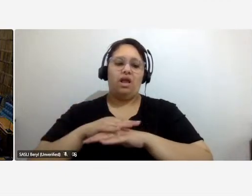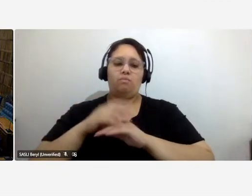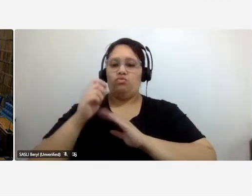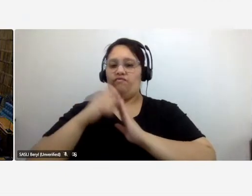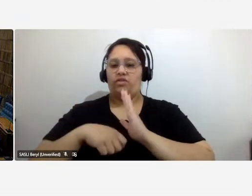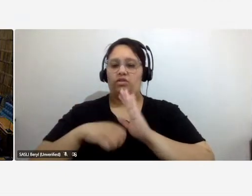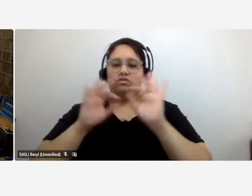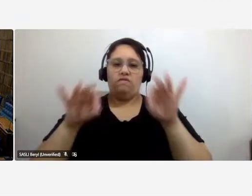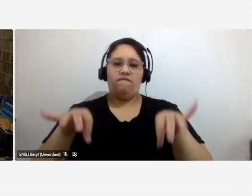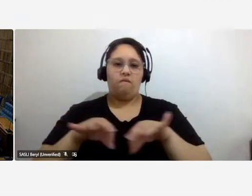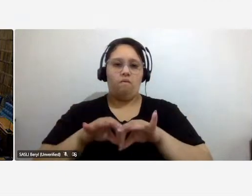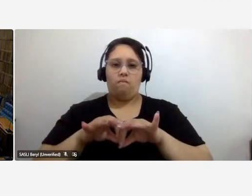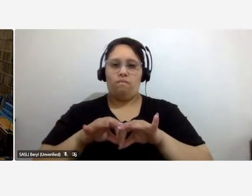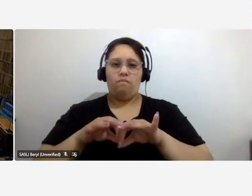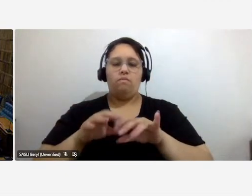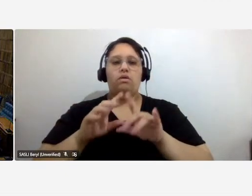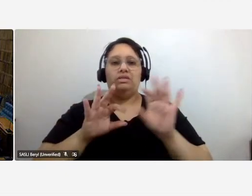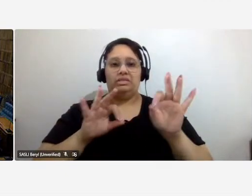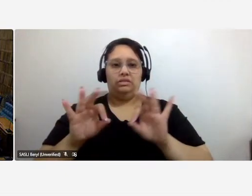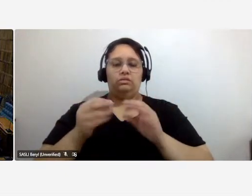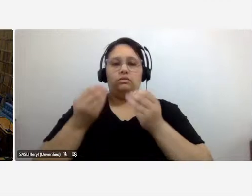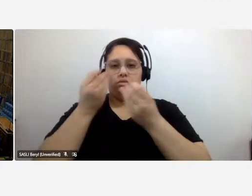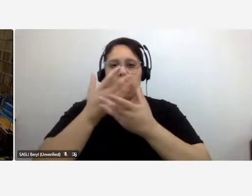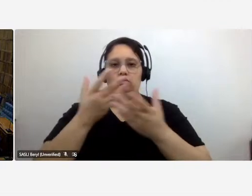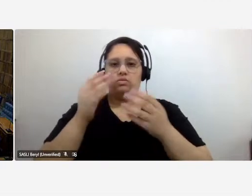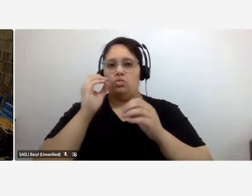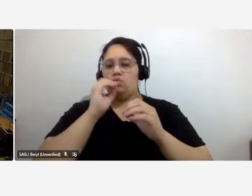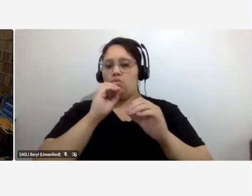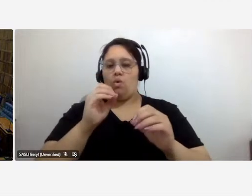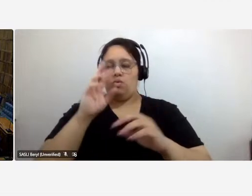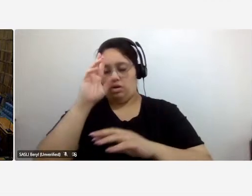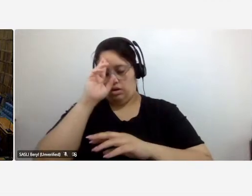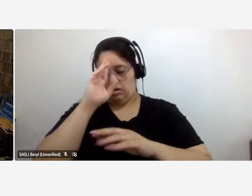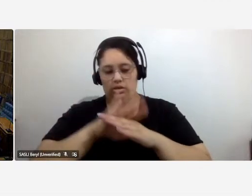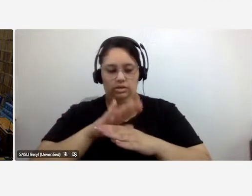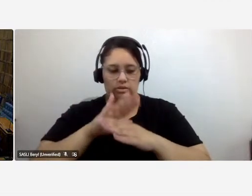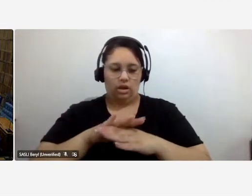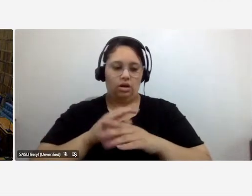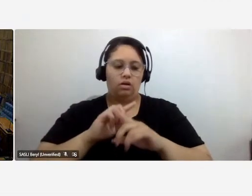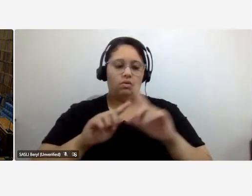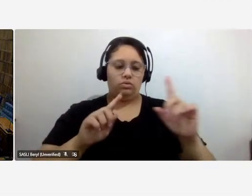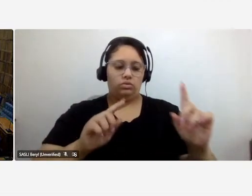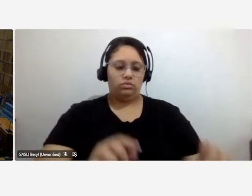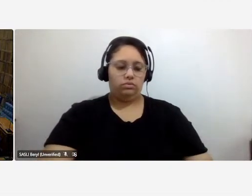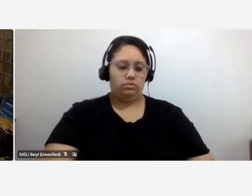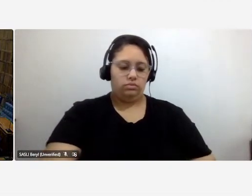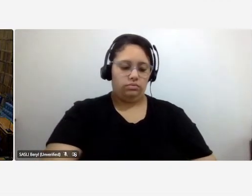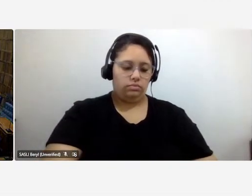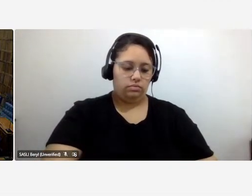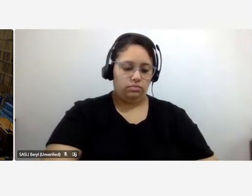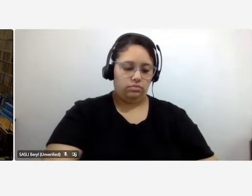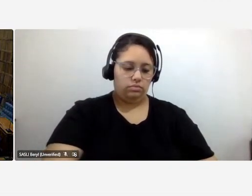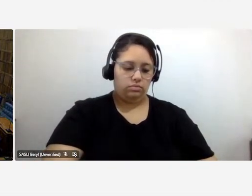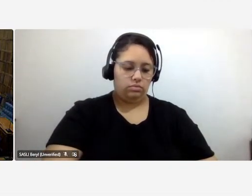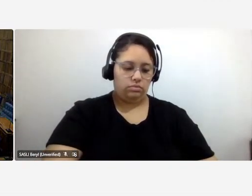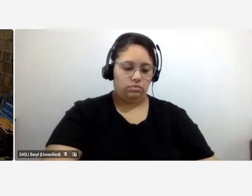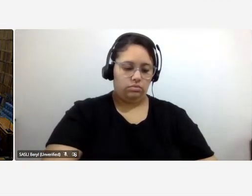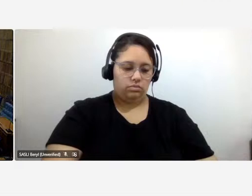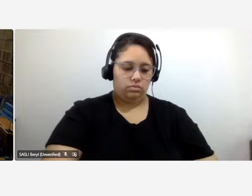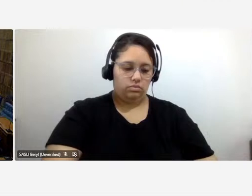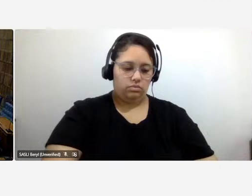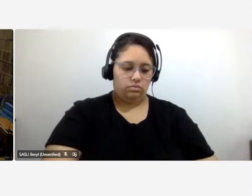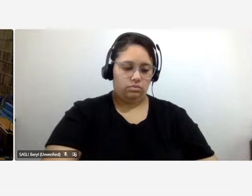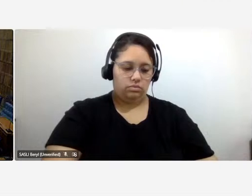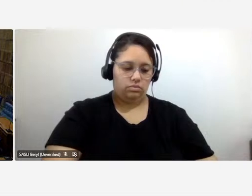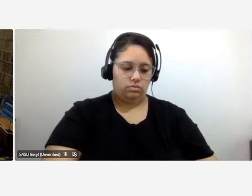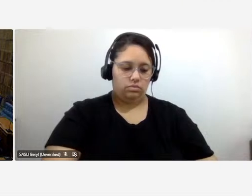the forms, and as just indicated, no reason. We are also looking at corporate service center.p to try and